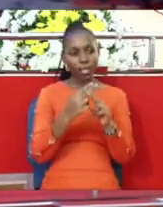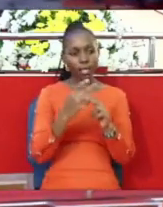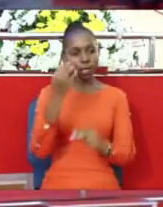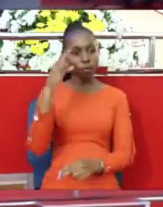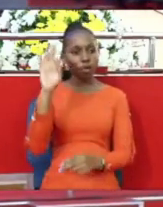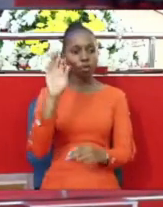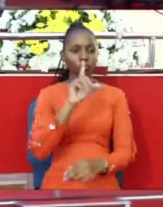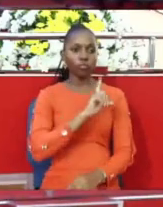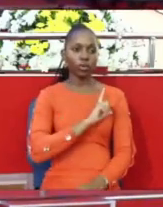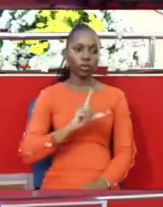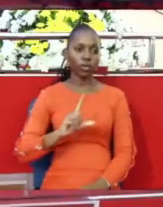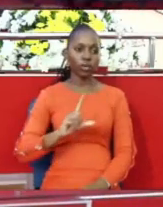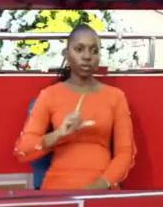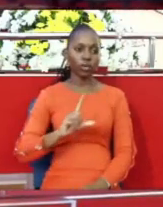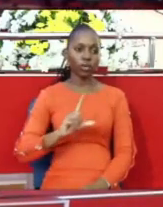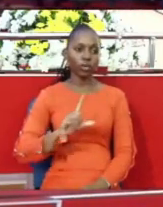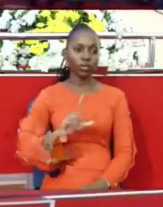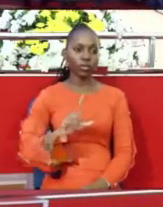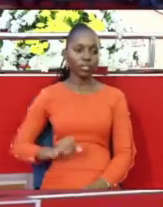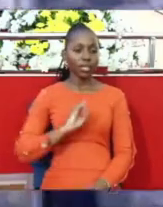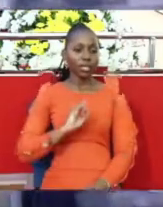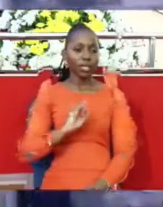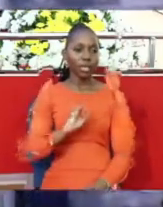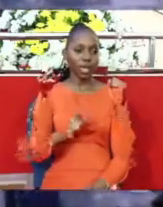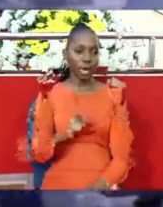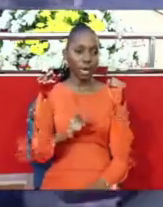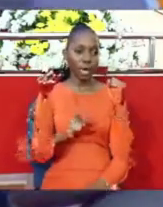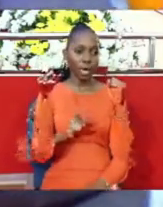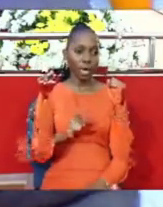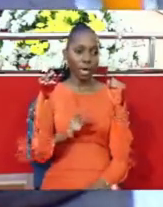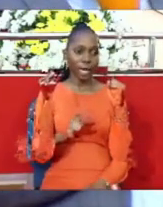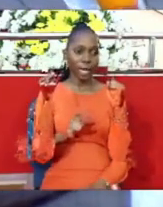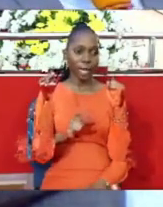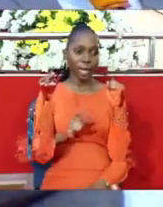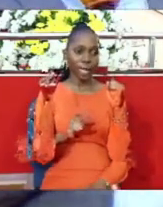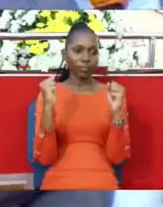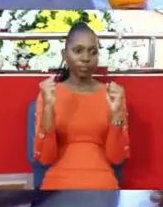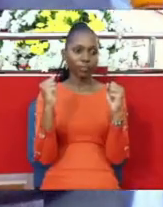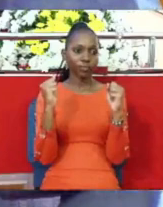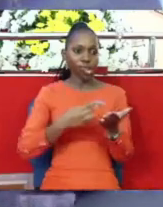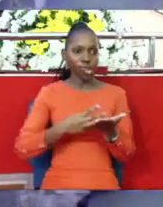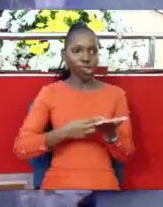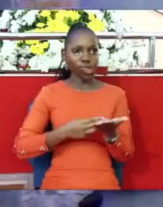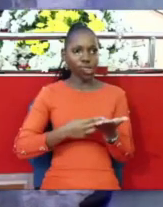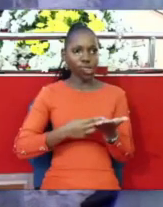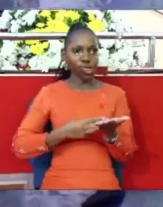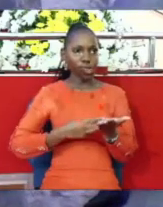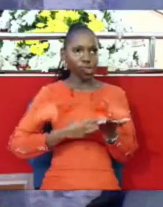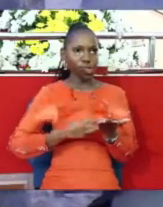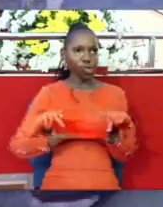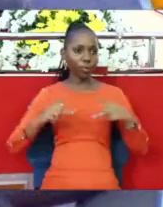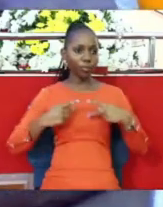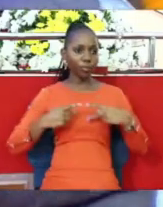jina la Bwana, is a strong tower. Ni ngome imara. The righteous wenye run haki into it,